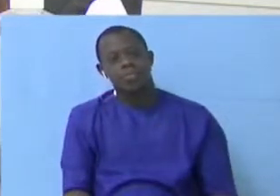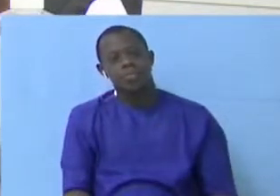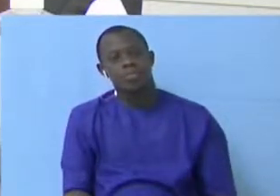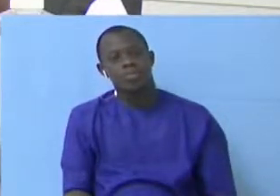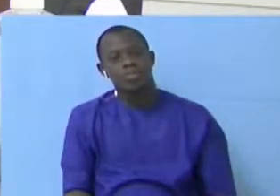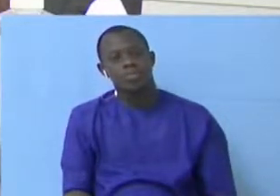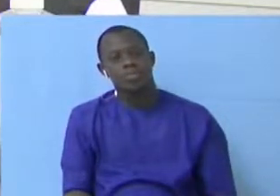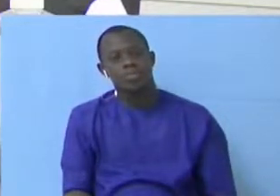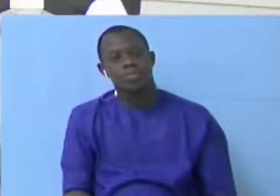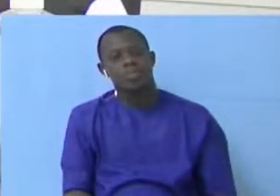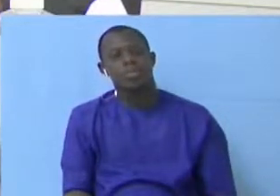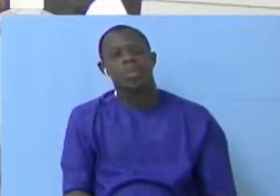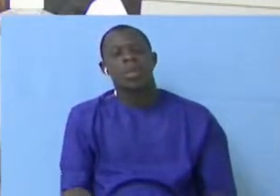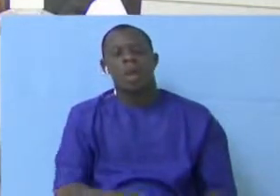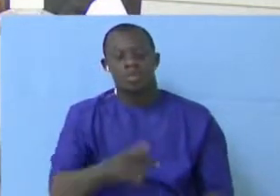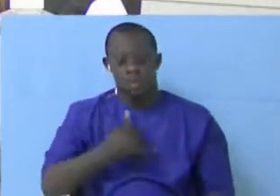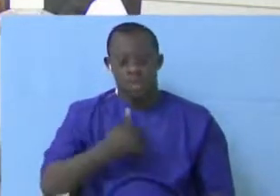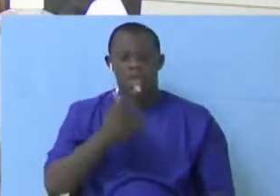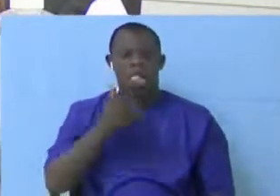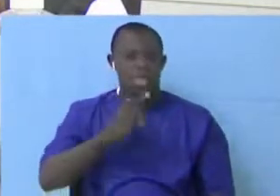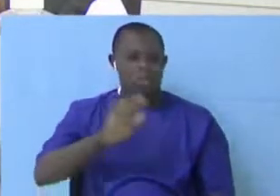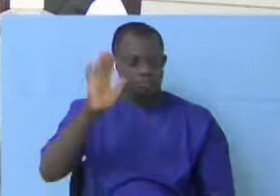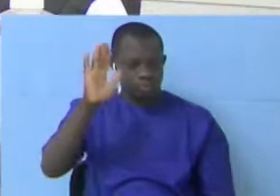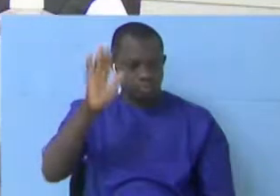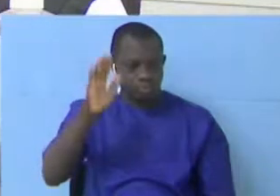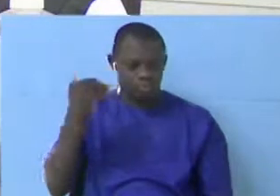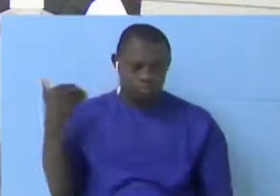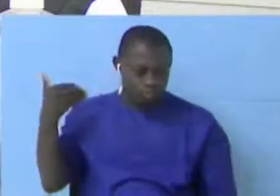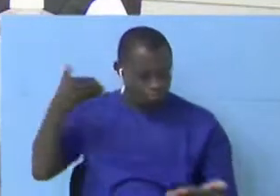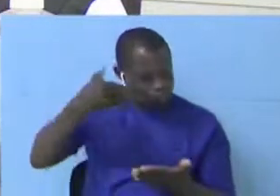I am on oath to this day. Nothing